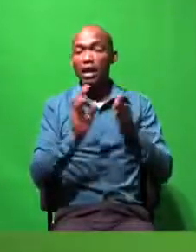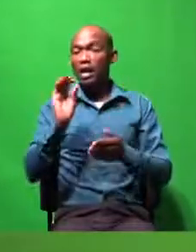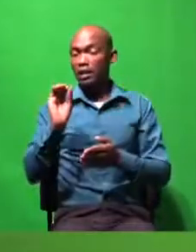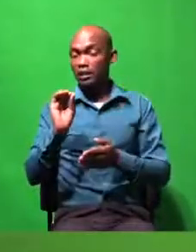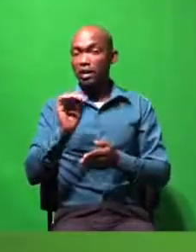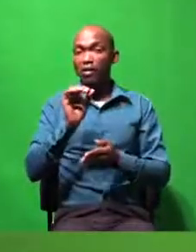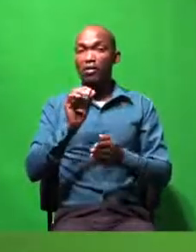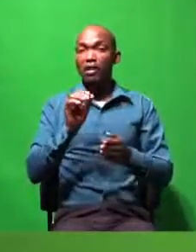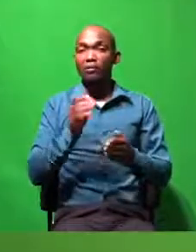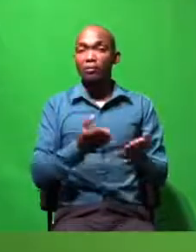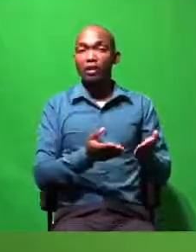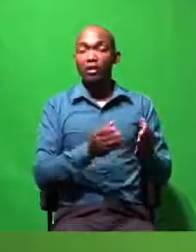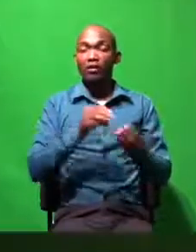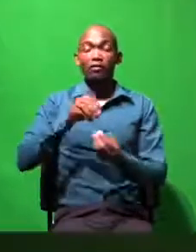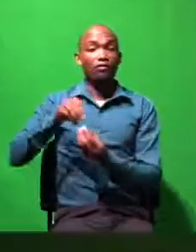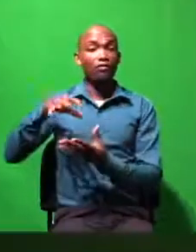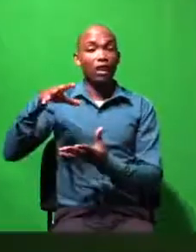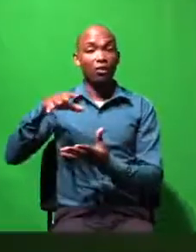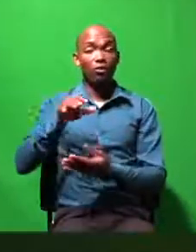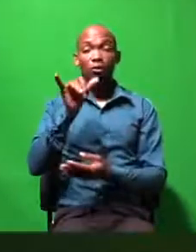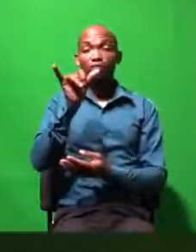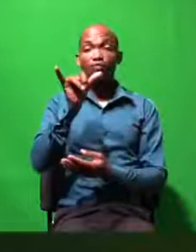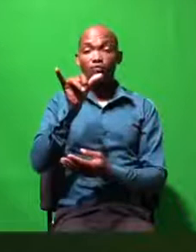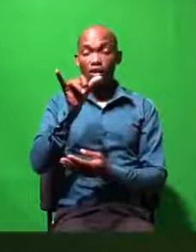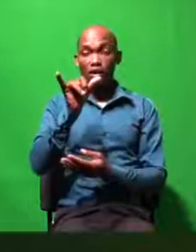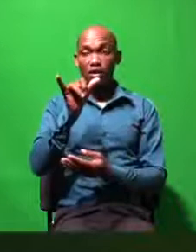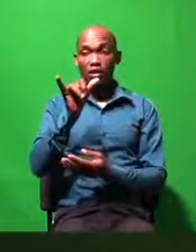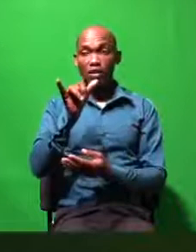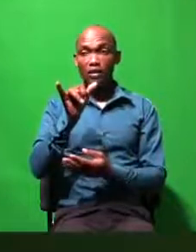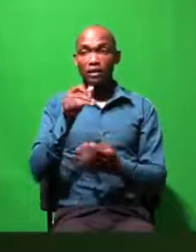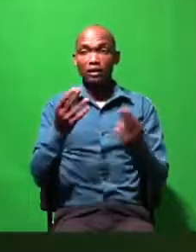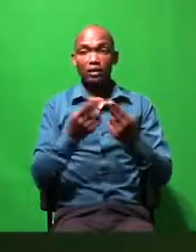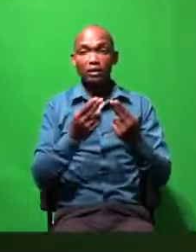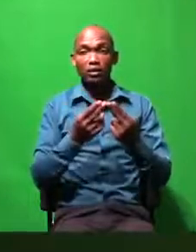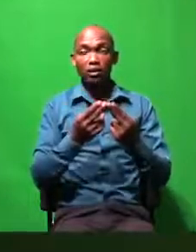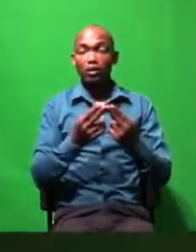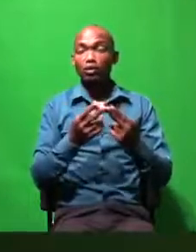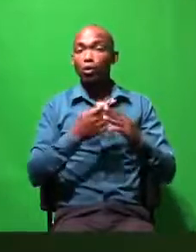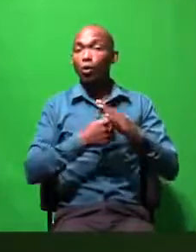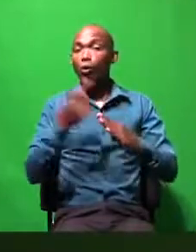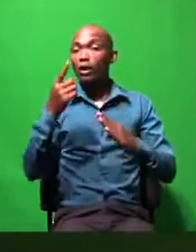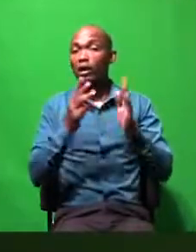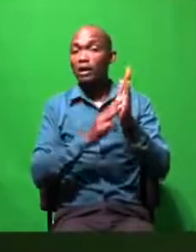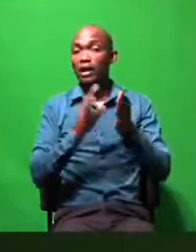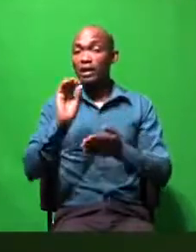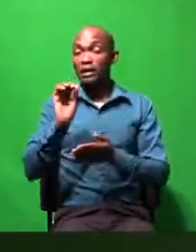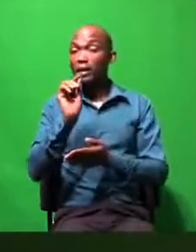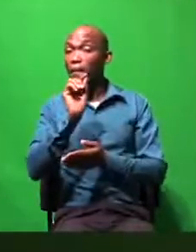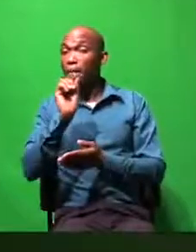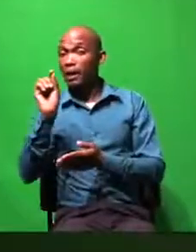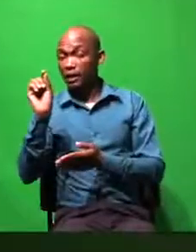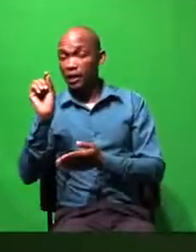value of y is obtained by subtracting 180 degrees minus the sum of